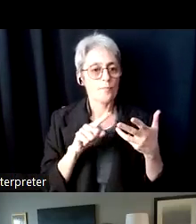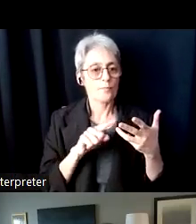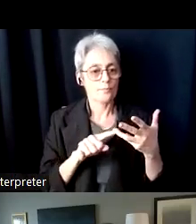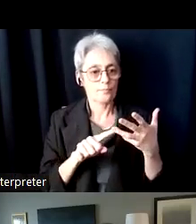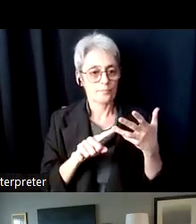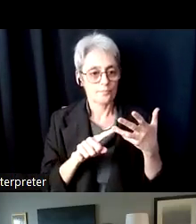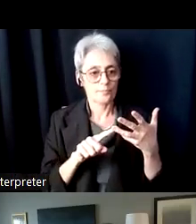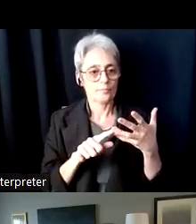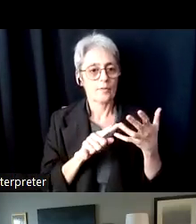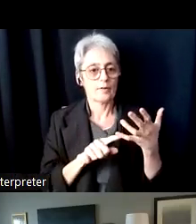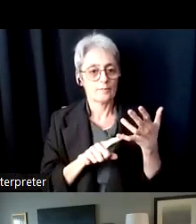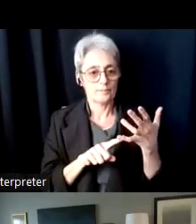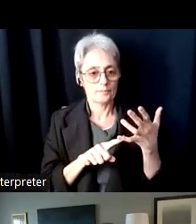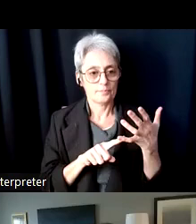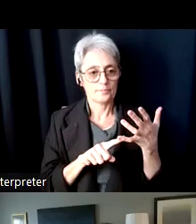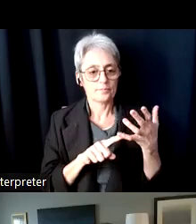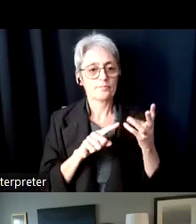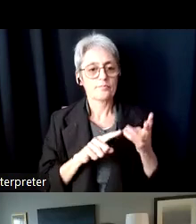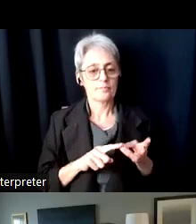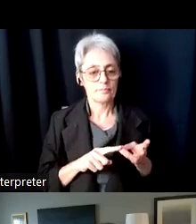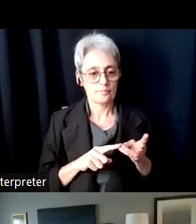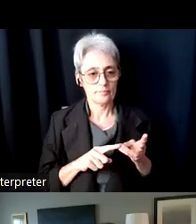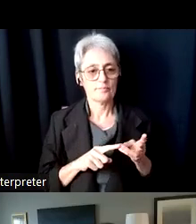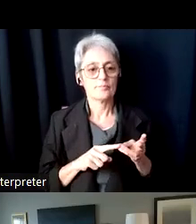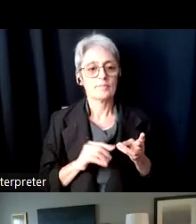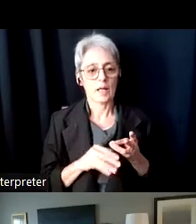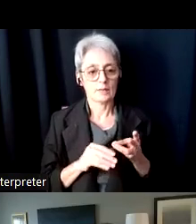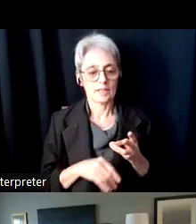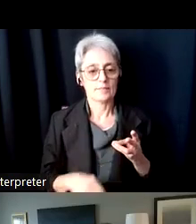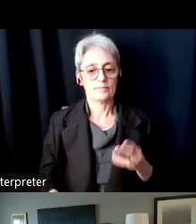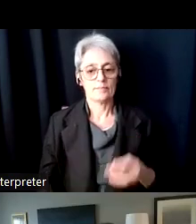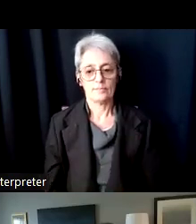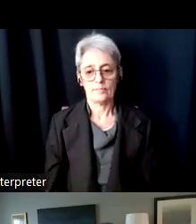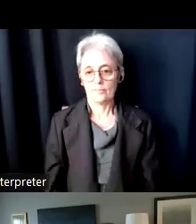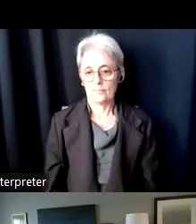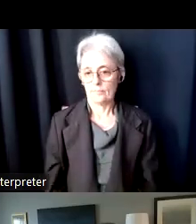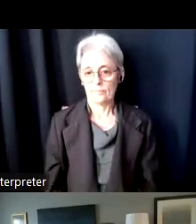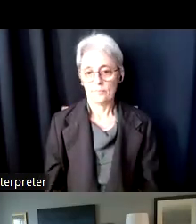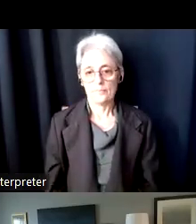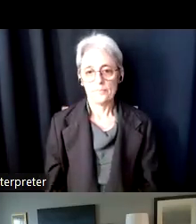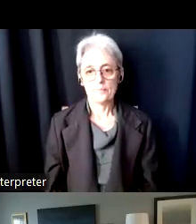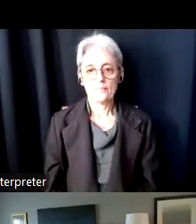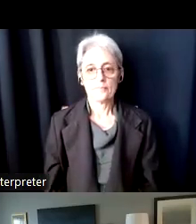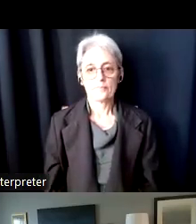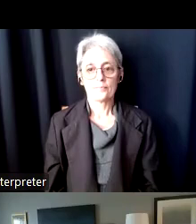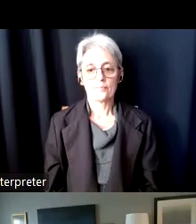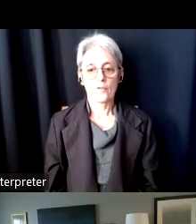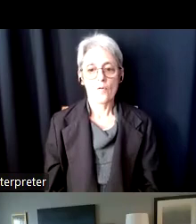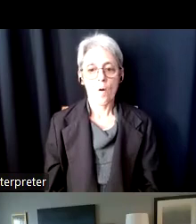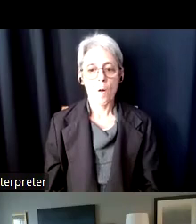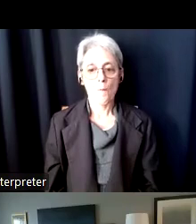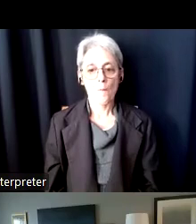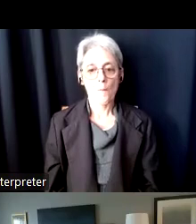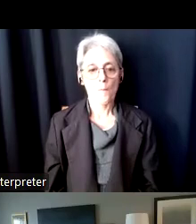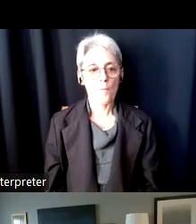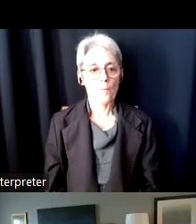personal care, medical equipment and supplies, and counseling and therapeutic services. IRIS